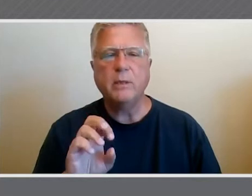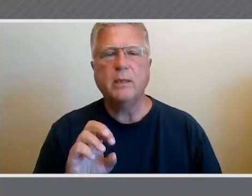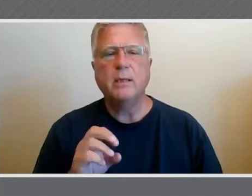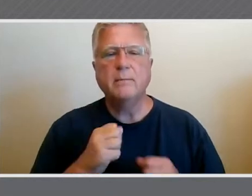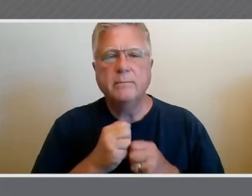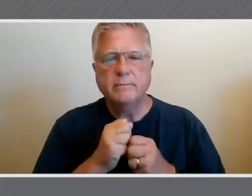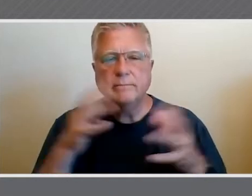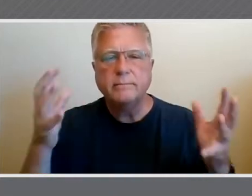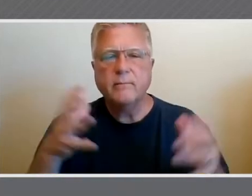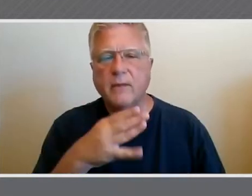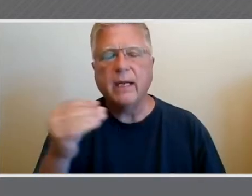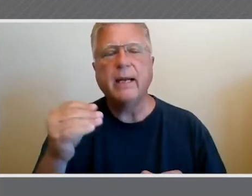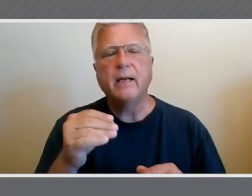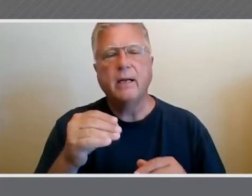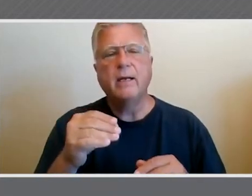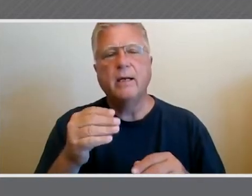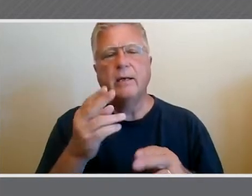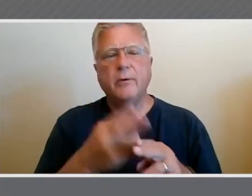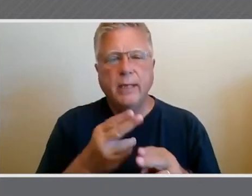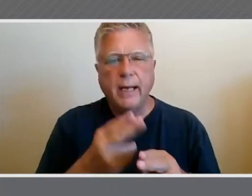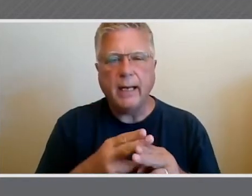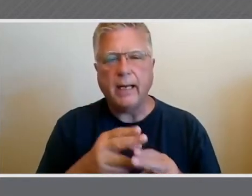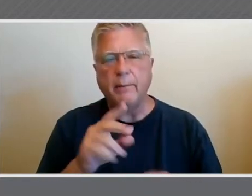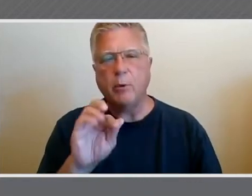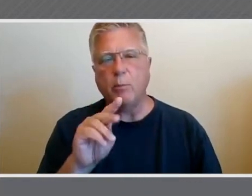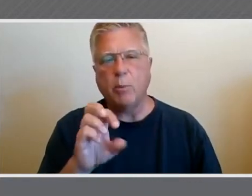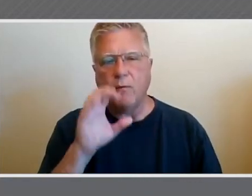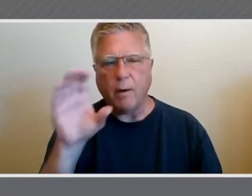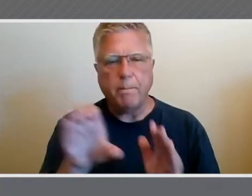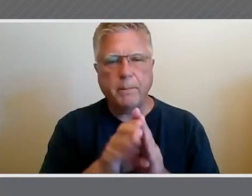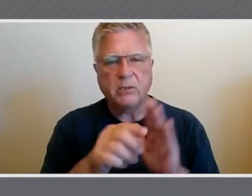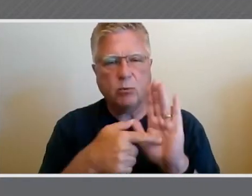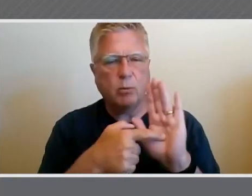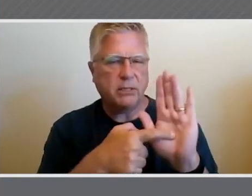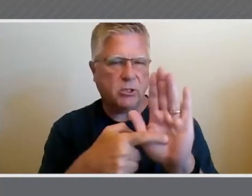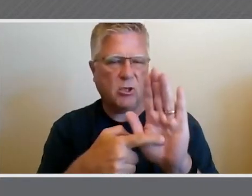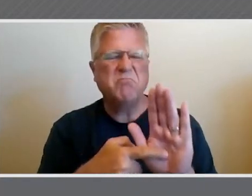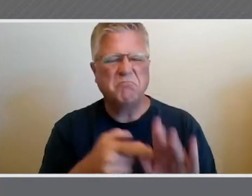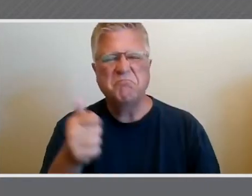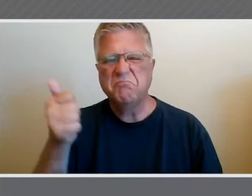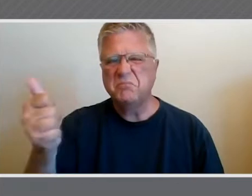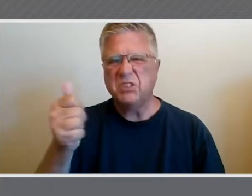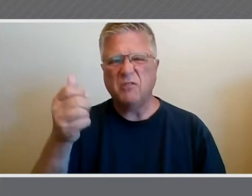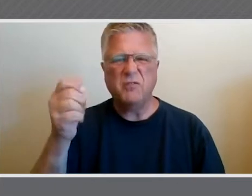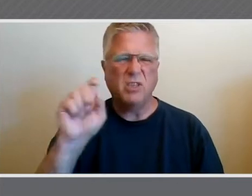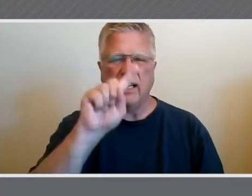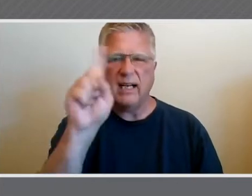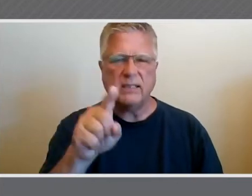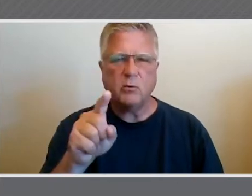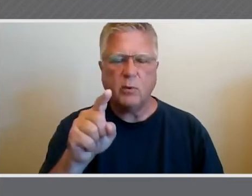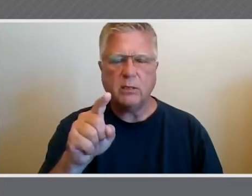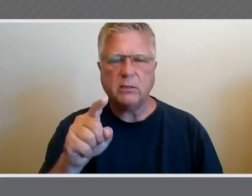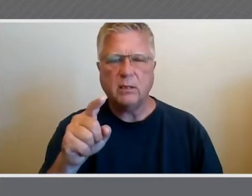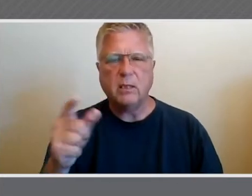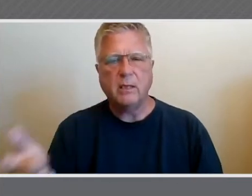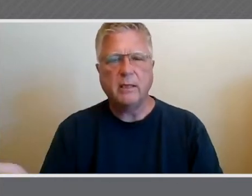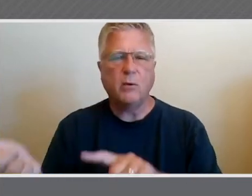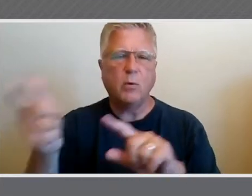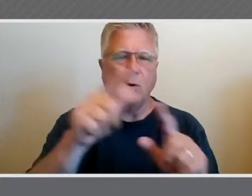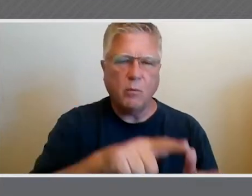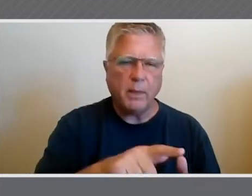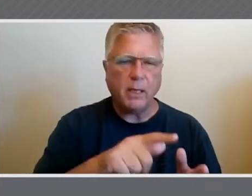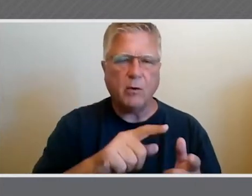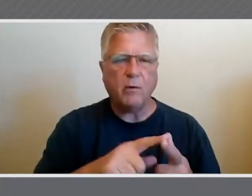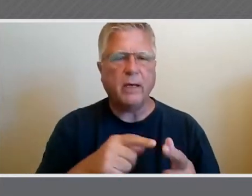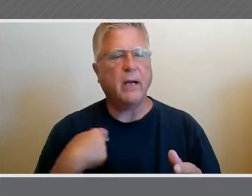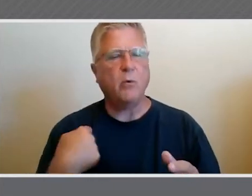will be displayed and you can ask your question. And then we'll turn you back over and answer your question the